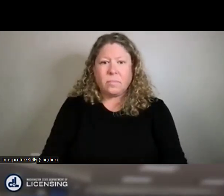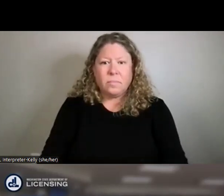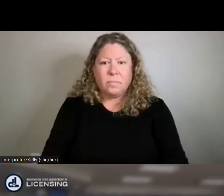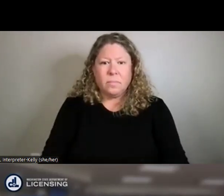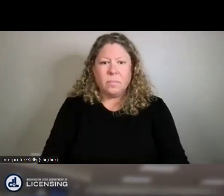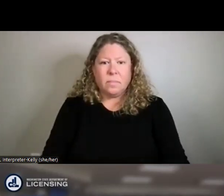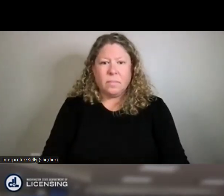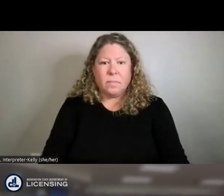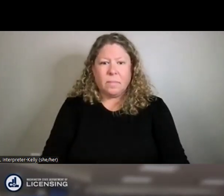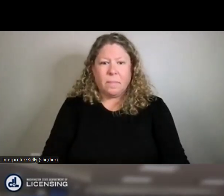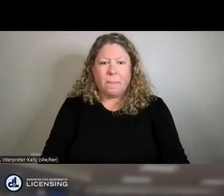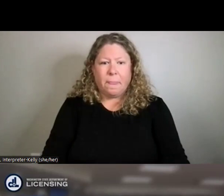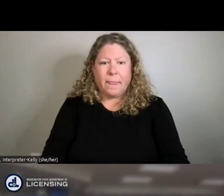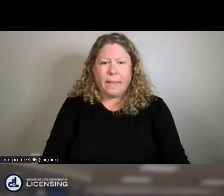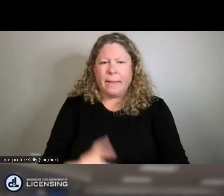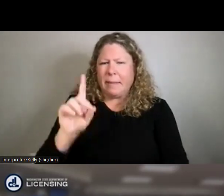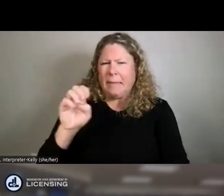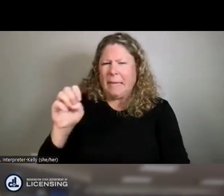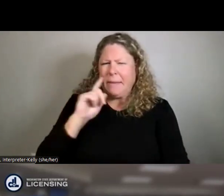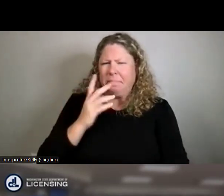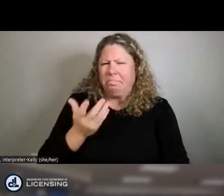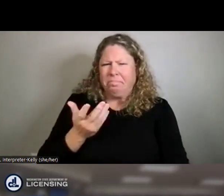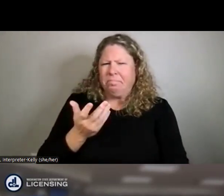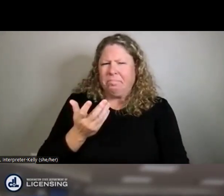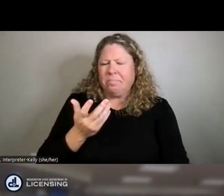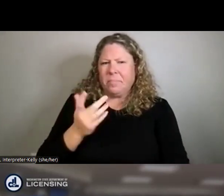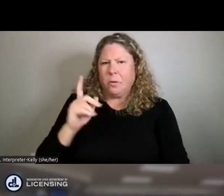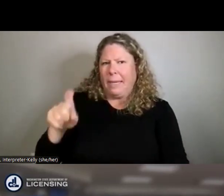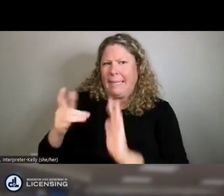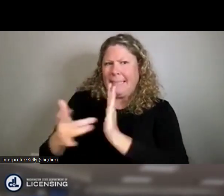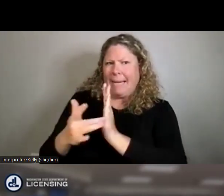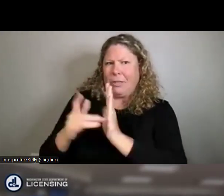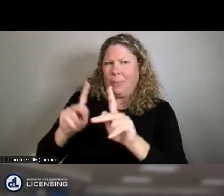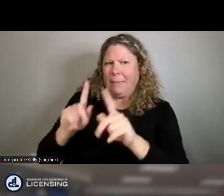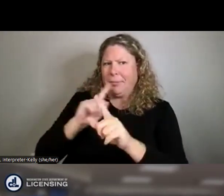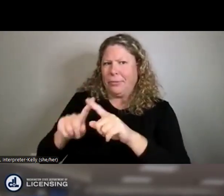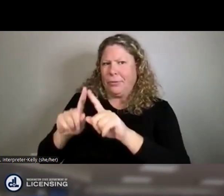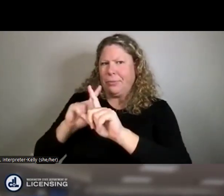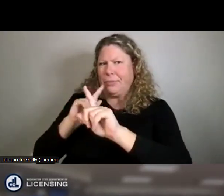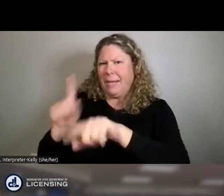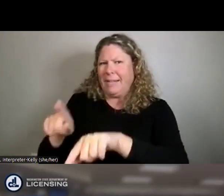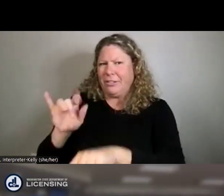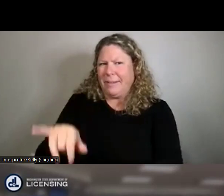Sorry, Alicia. I think we have to pass on that one. We definitely need our technical experts for that. Okay.